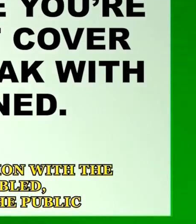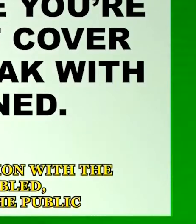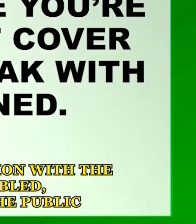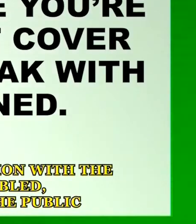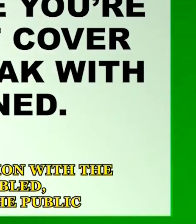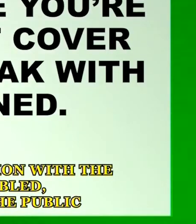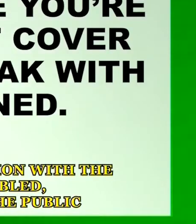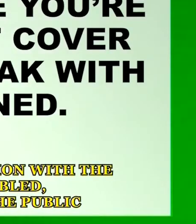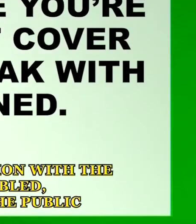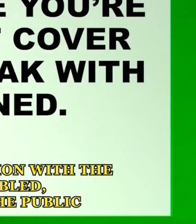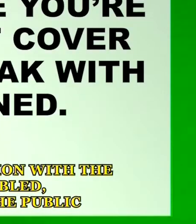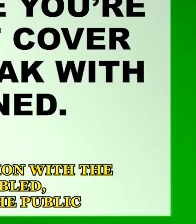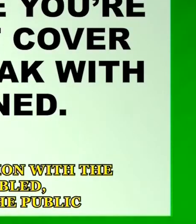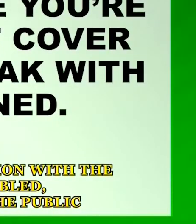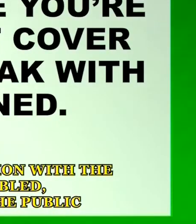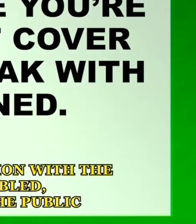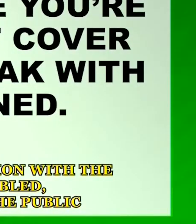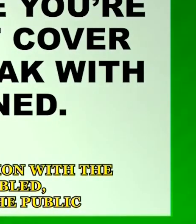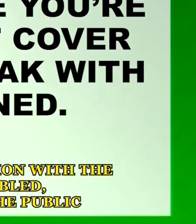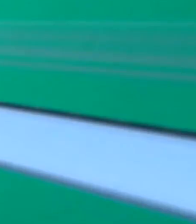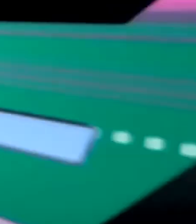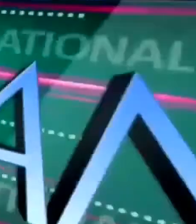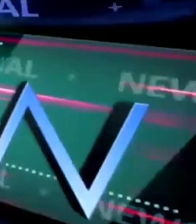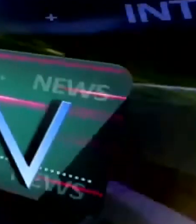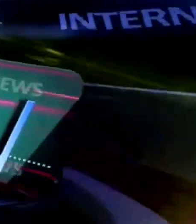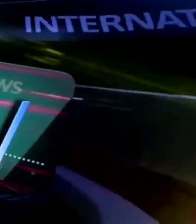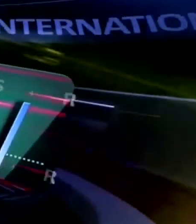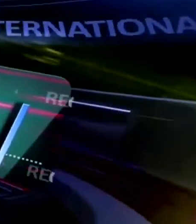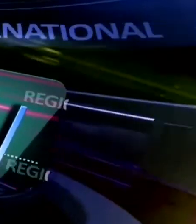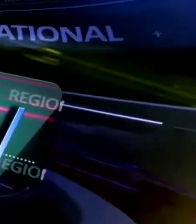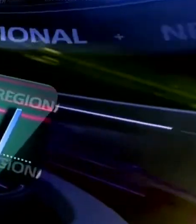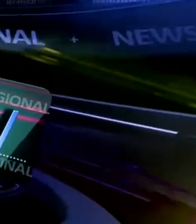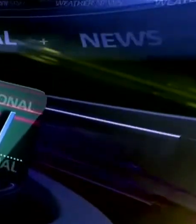sensitize and inform the public.